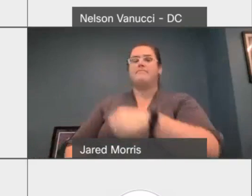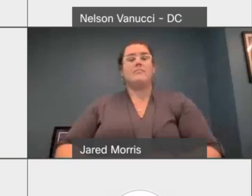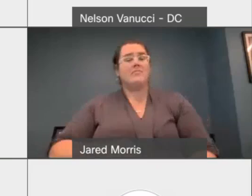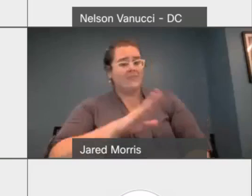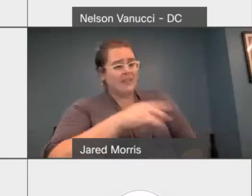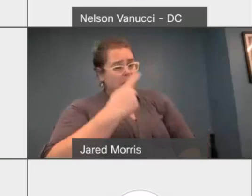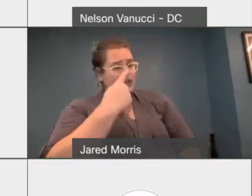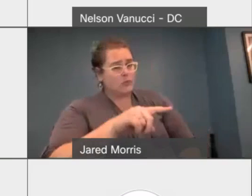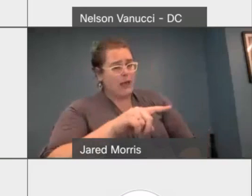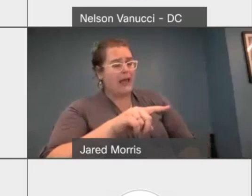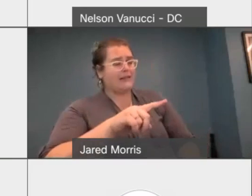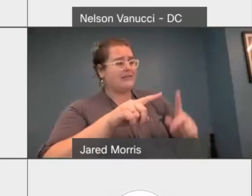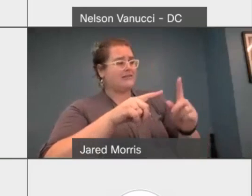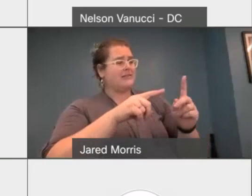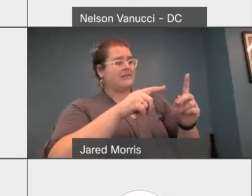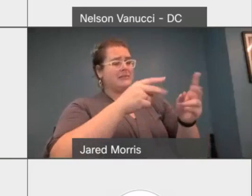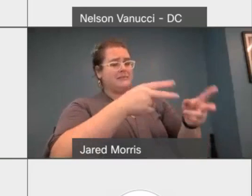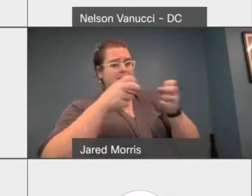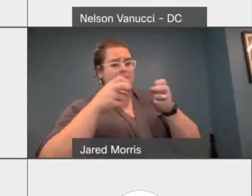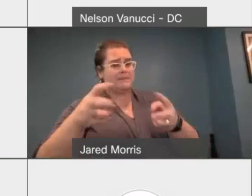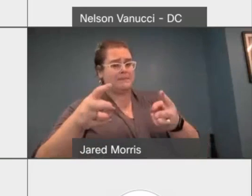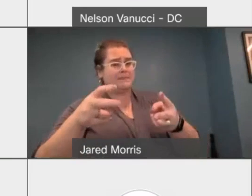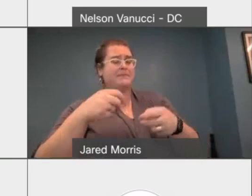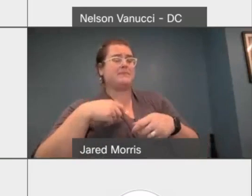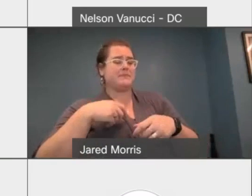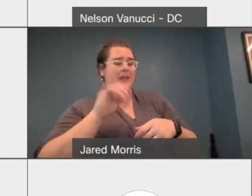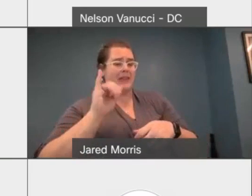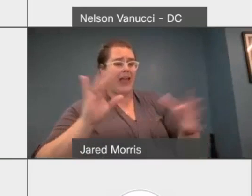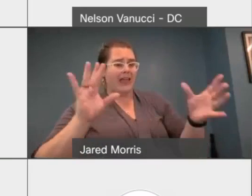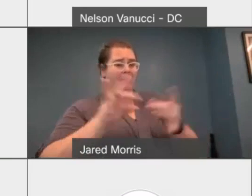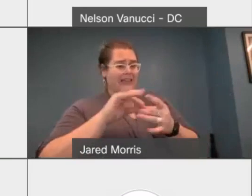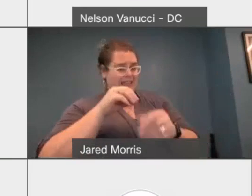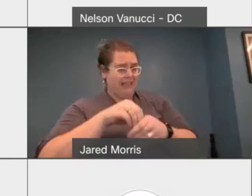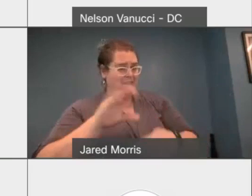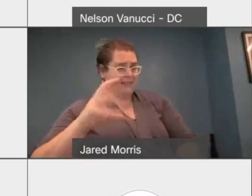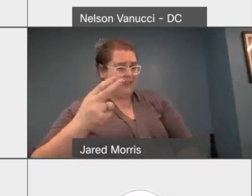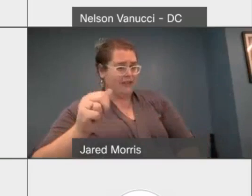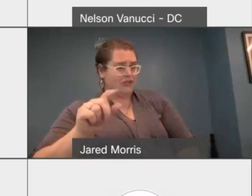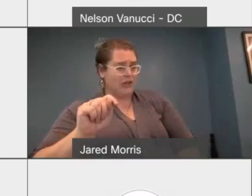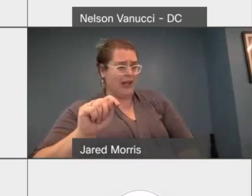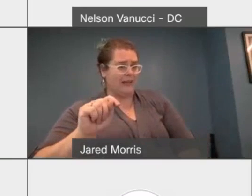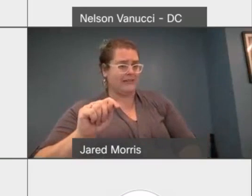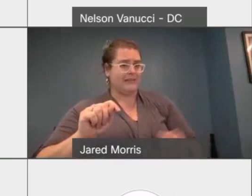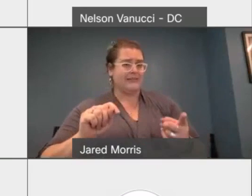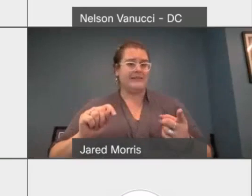link for the benefit of those on this call? Daryl just posted it. Oh,